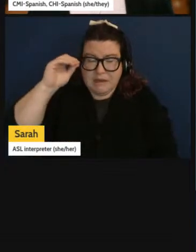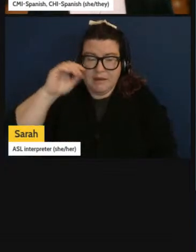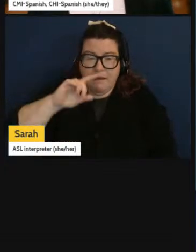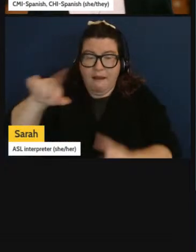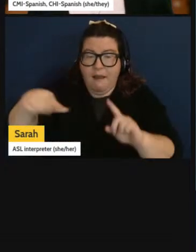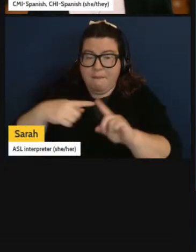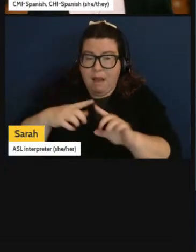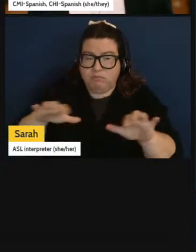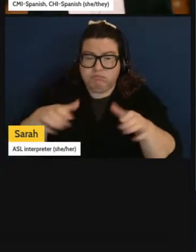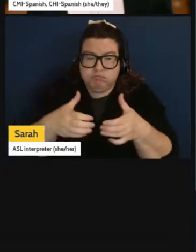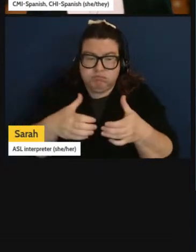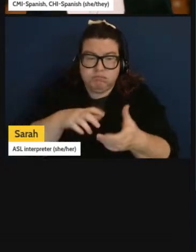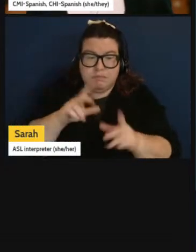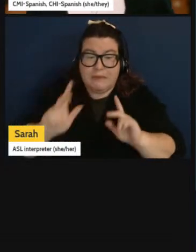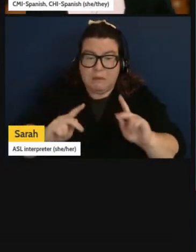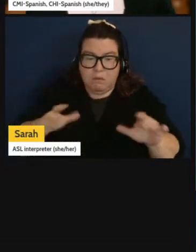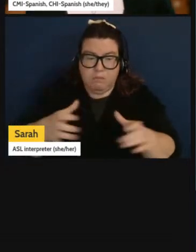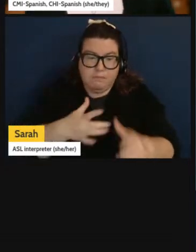of people.